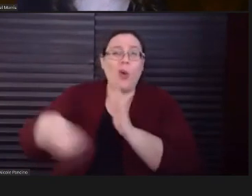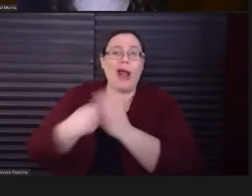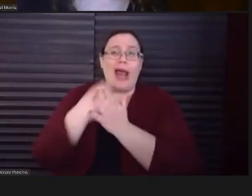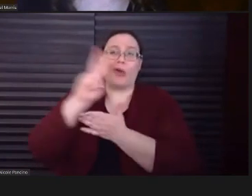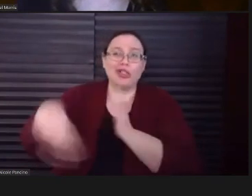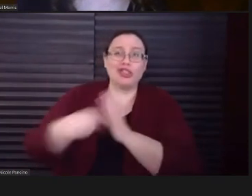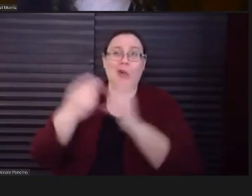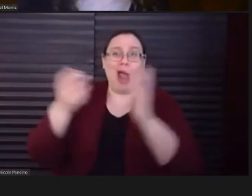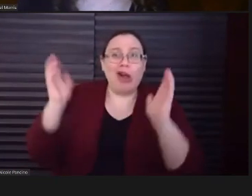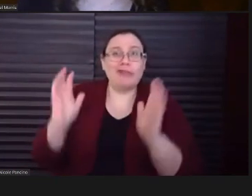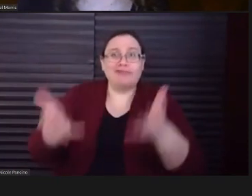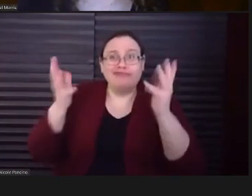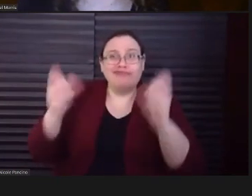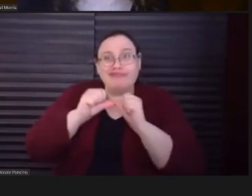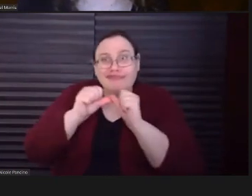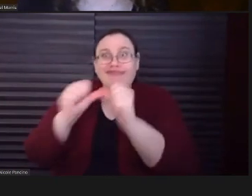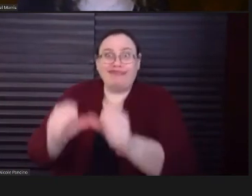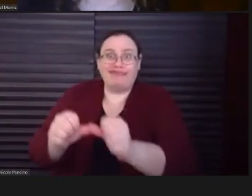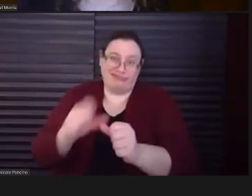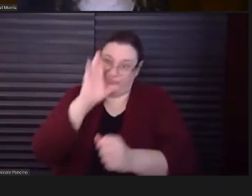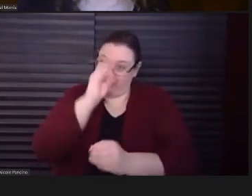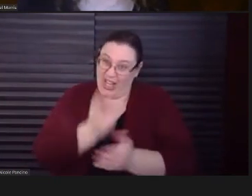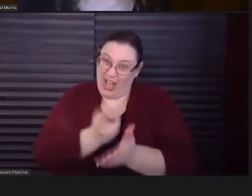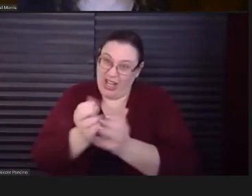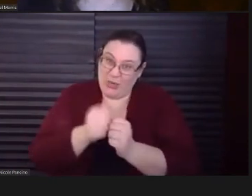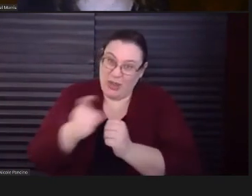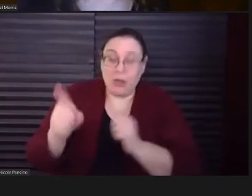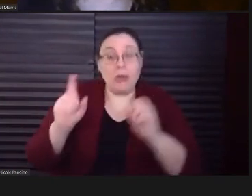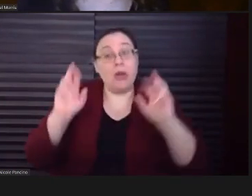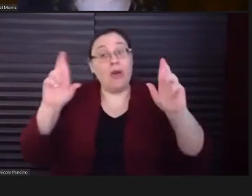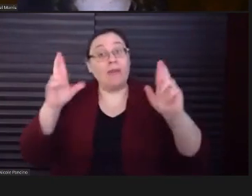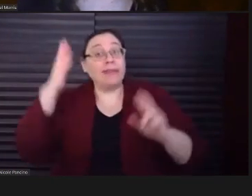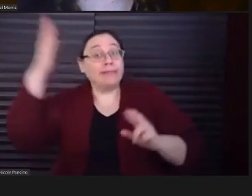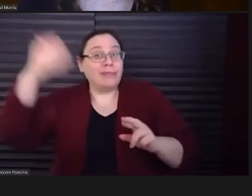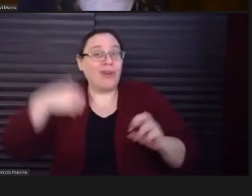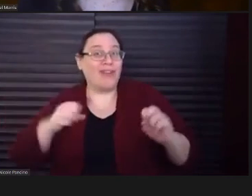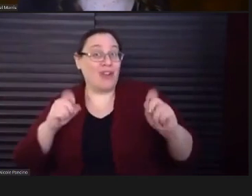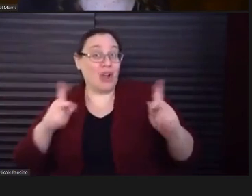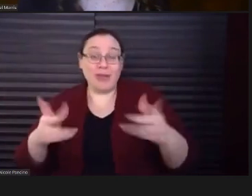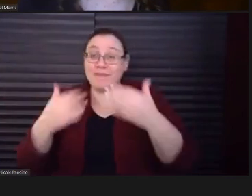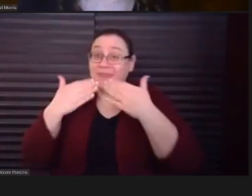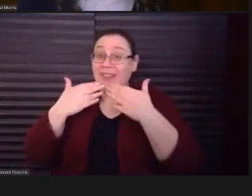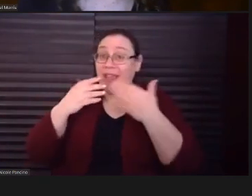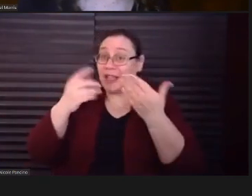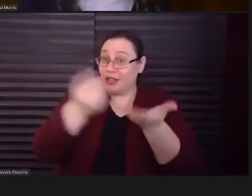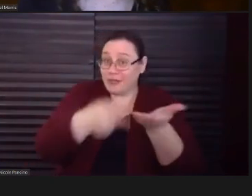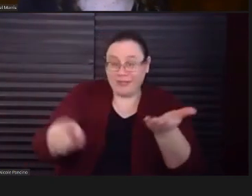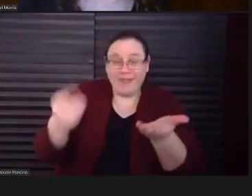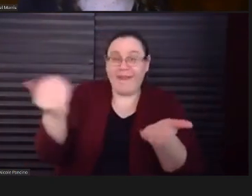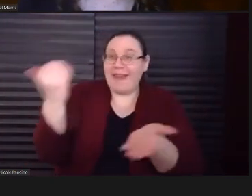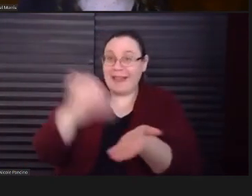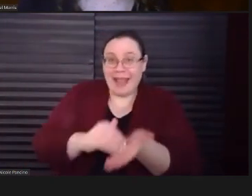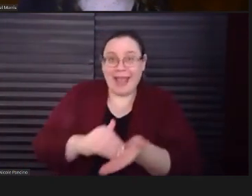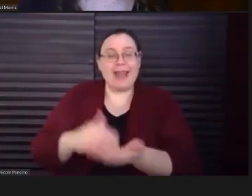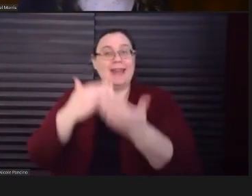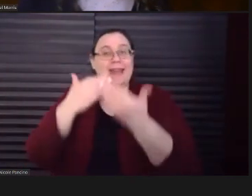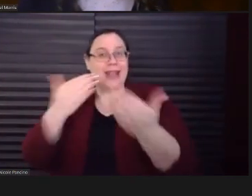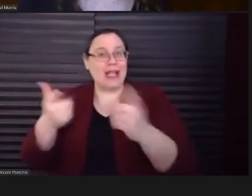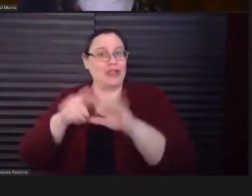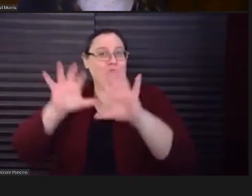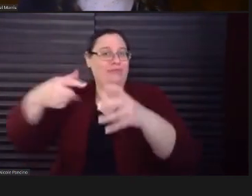to be honest, but hopefully we'll have that opportunity in the future. So thank you once again. Thanks to the team